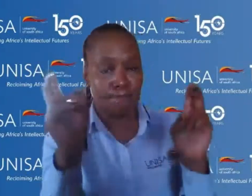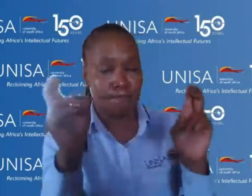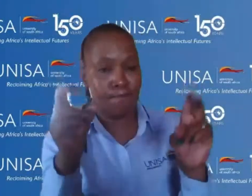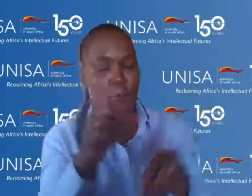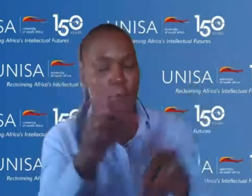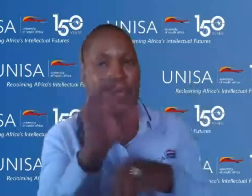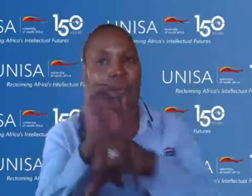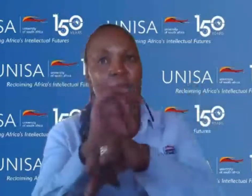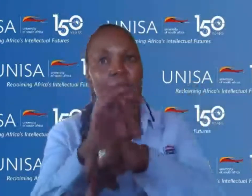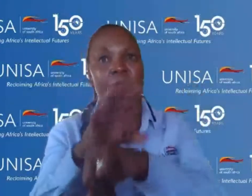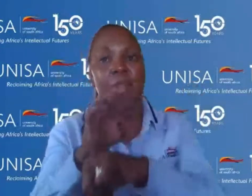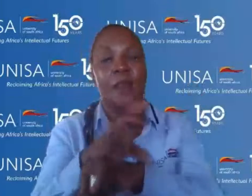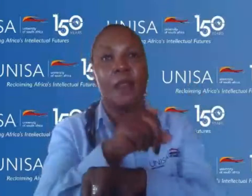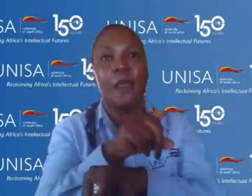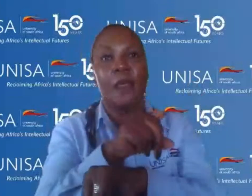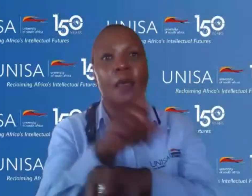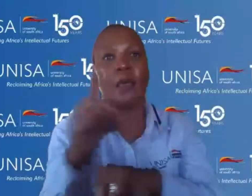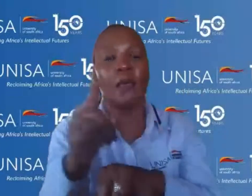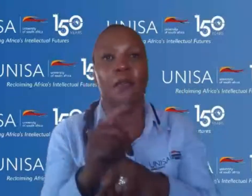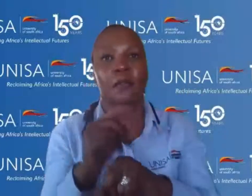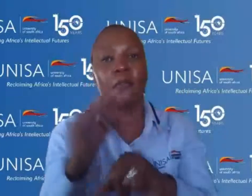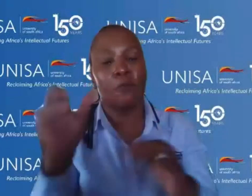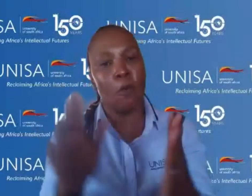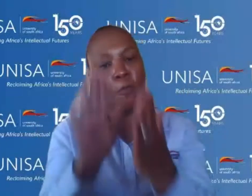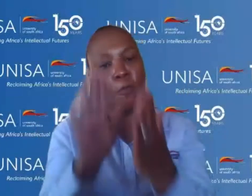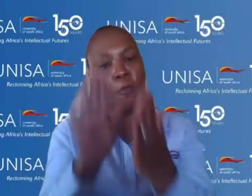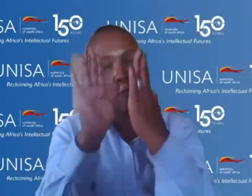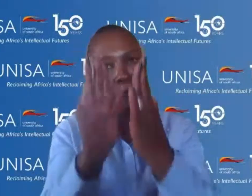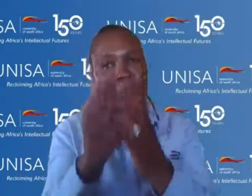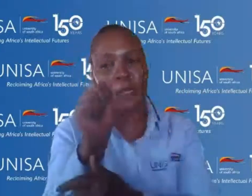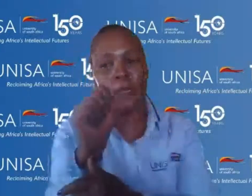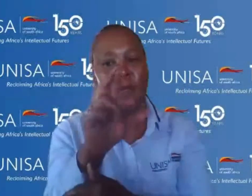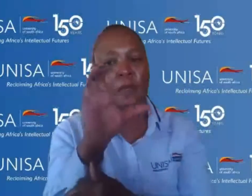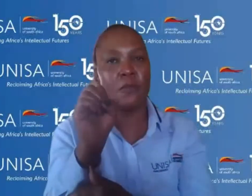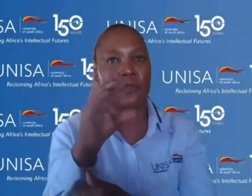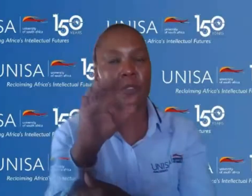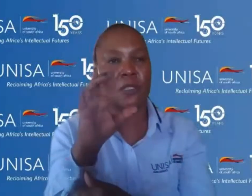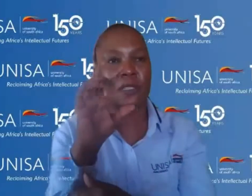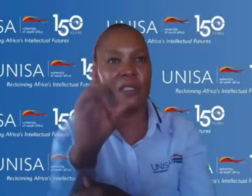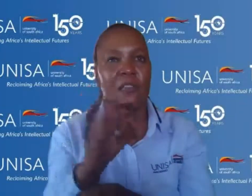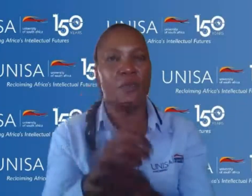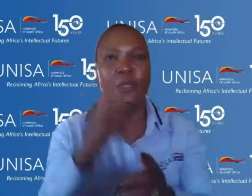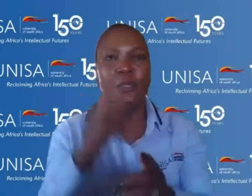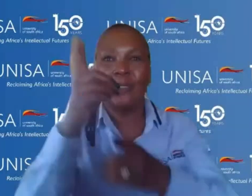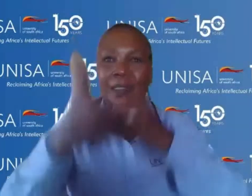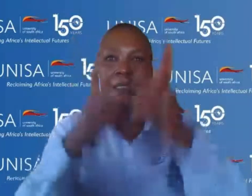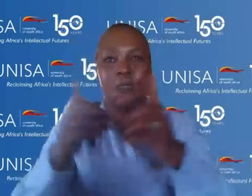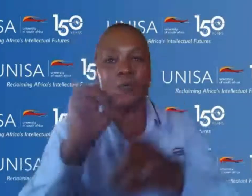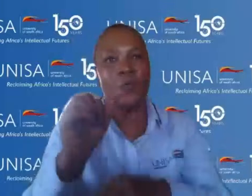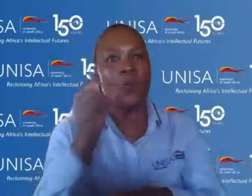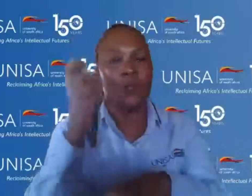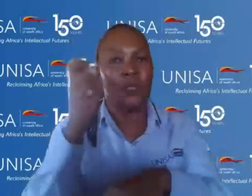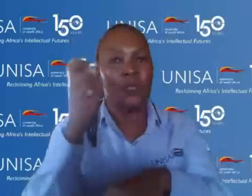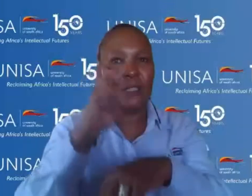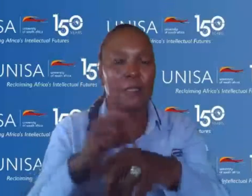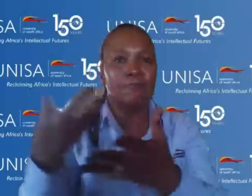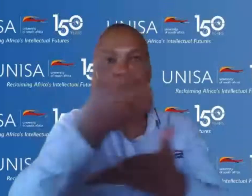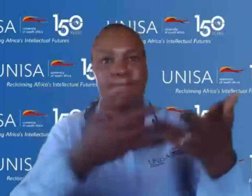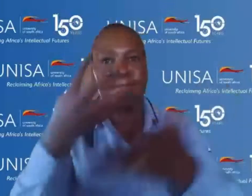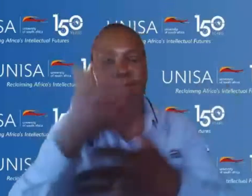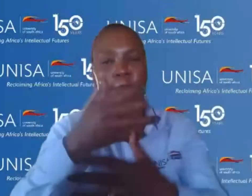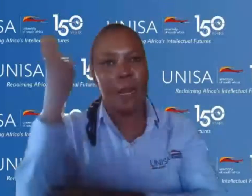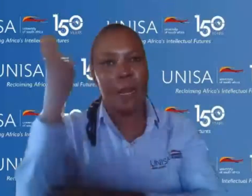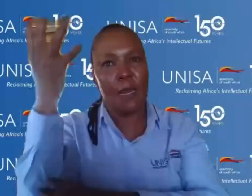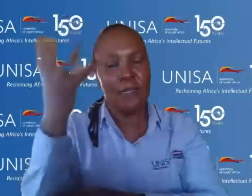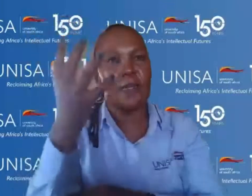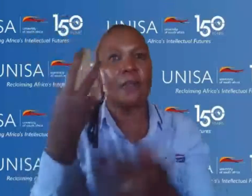approach Oxford directly so we can discuss your needs, and we can then, engage with lecturers, engage with